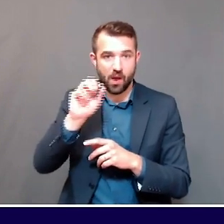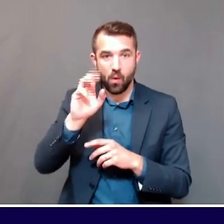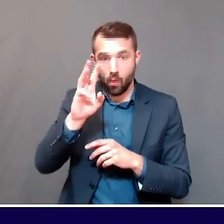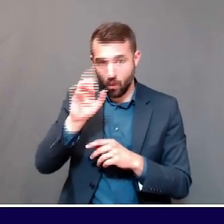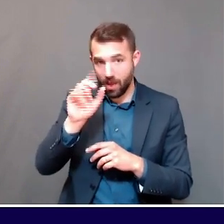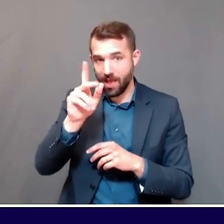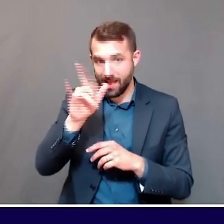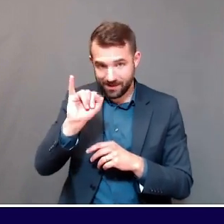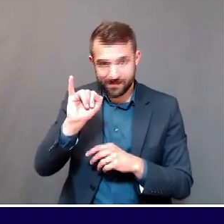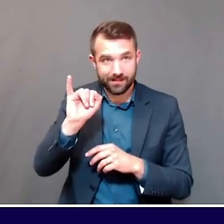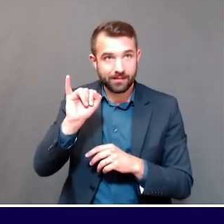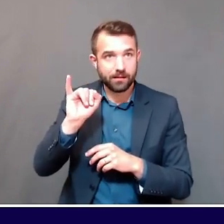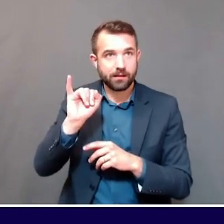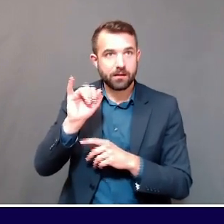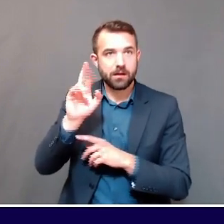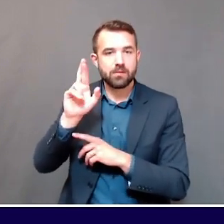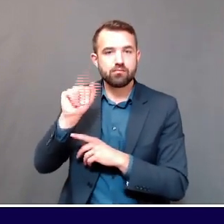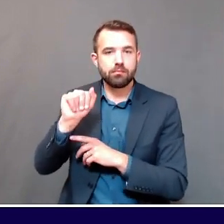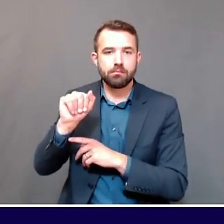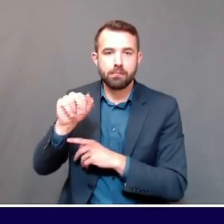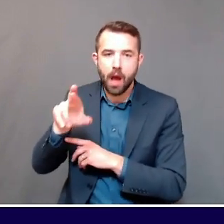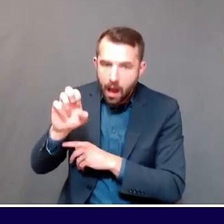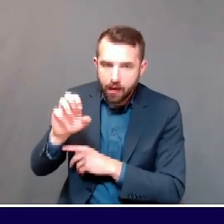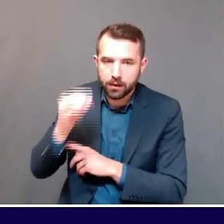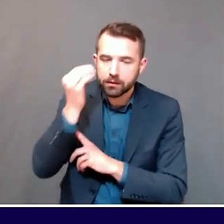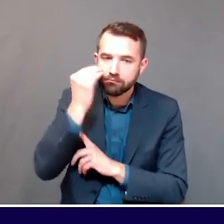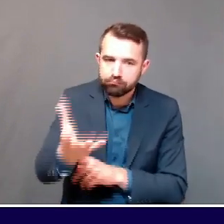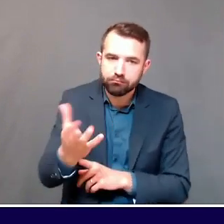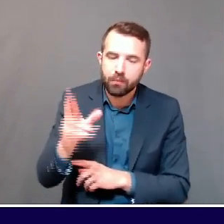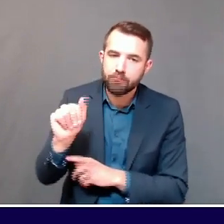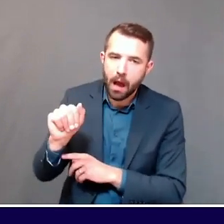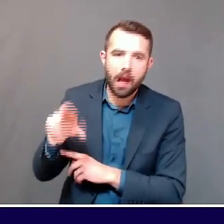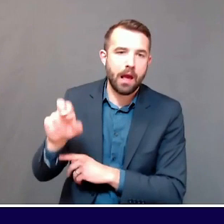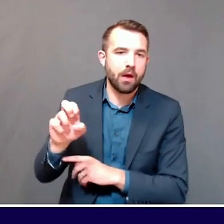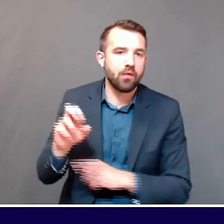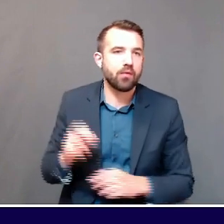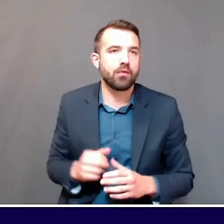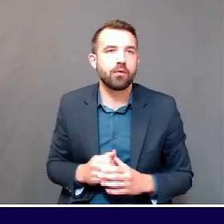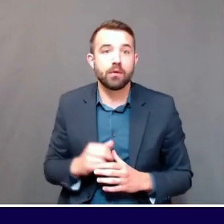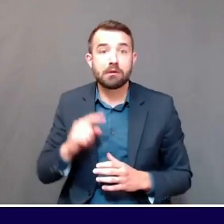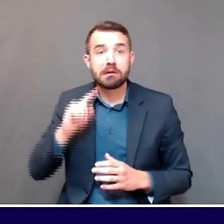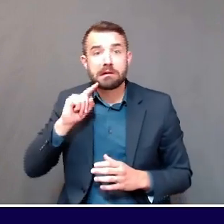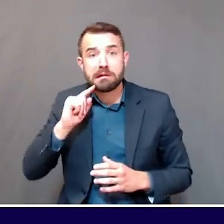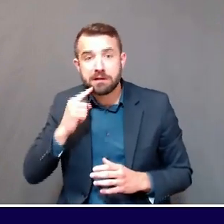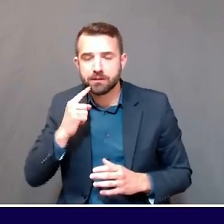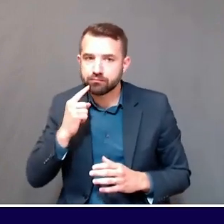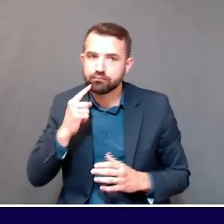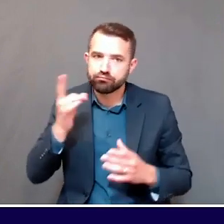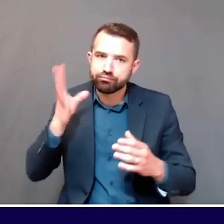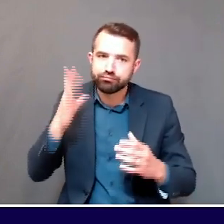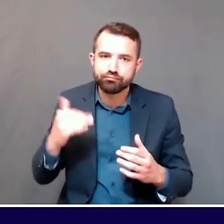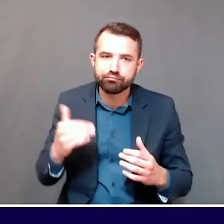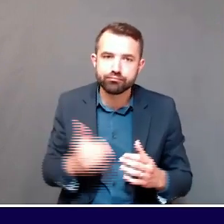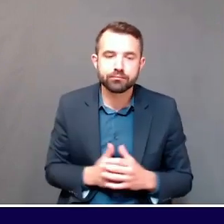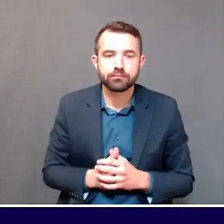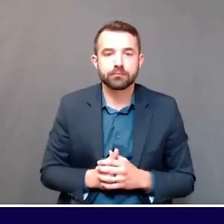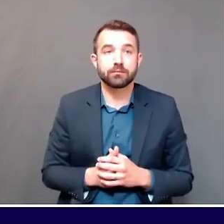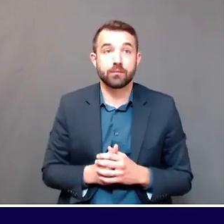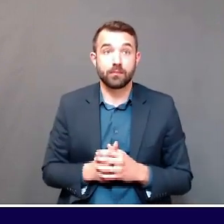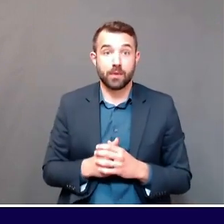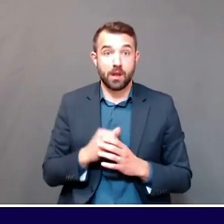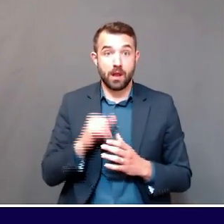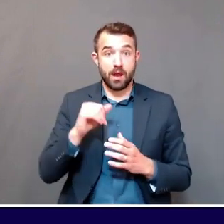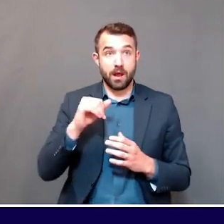serious. This speaks to two things. The first is that now more than ever is the time to make sure